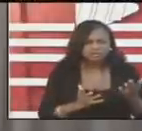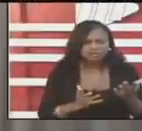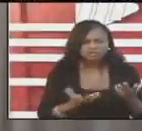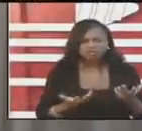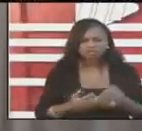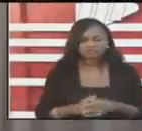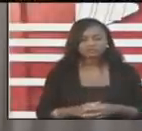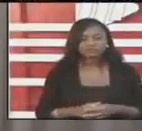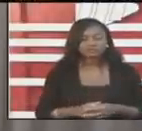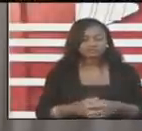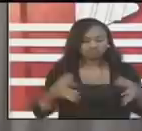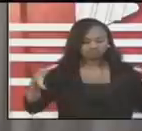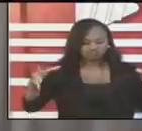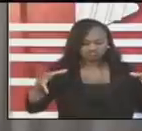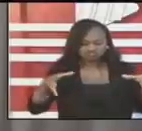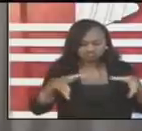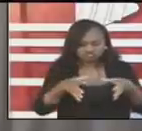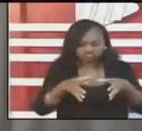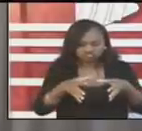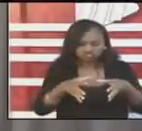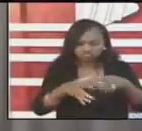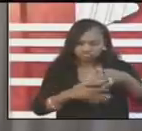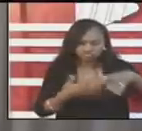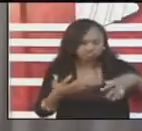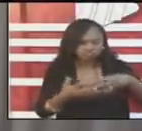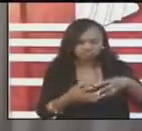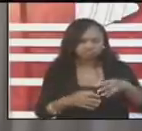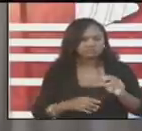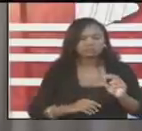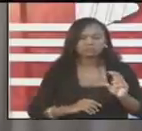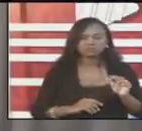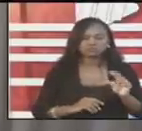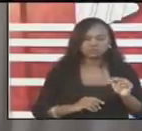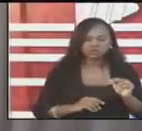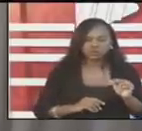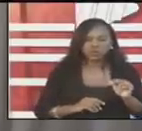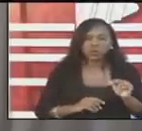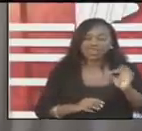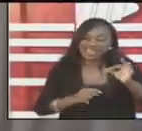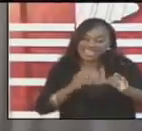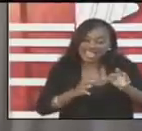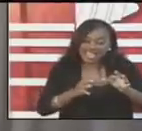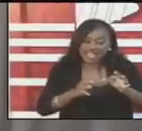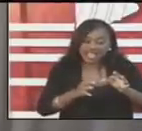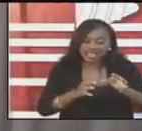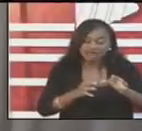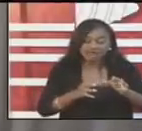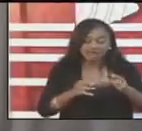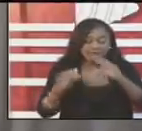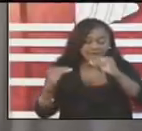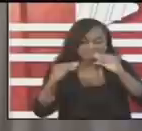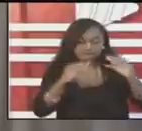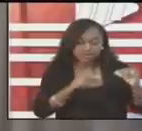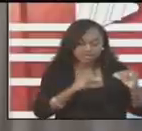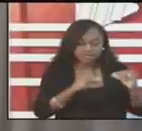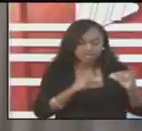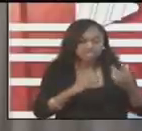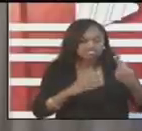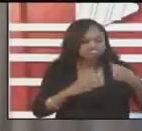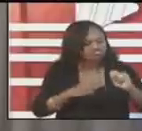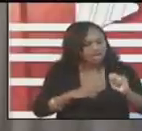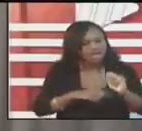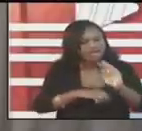of course, gatherings, we follow the guidelines as much as we can. We keep it as far as possible to virtual